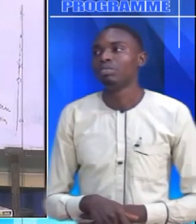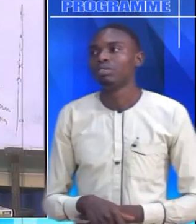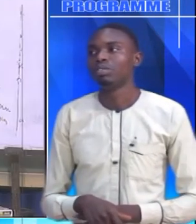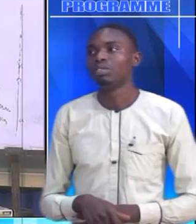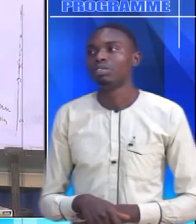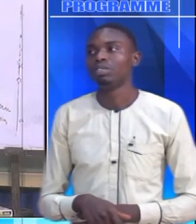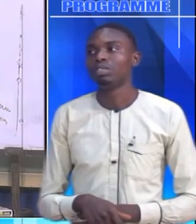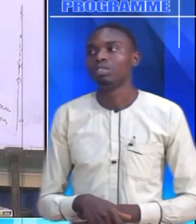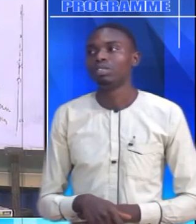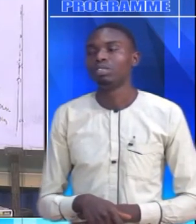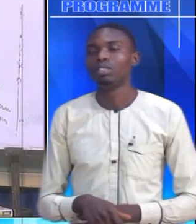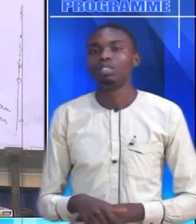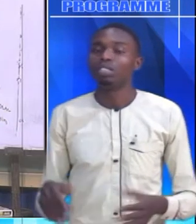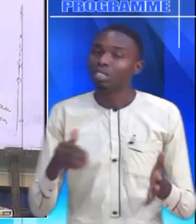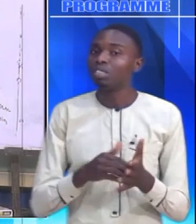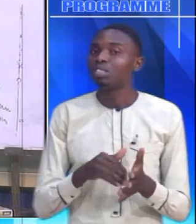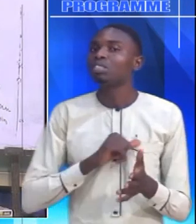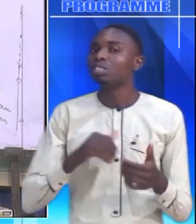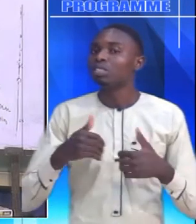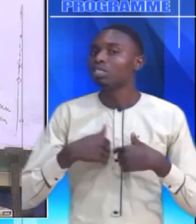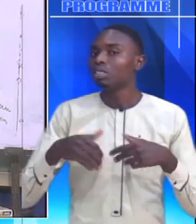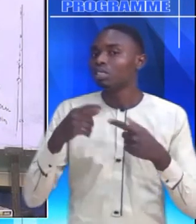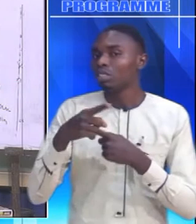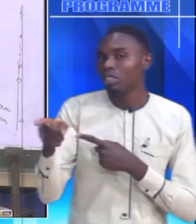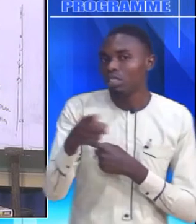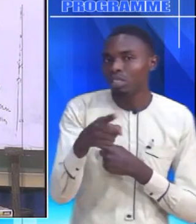a very big and small assignment that